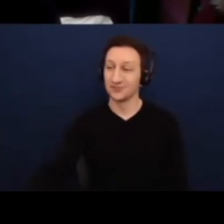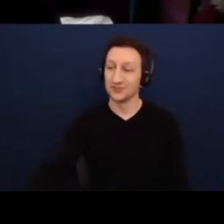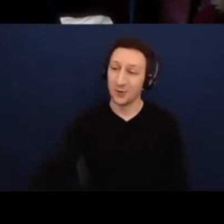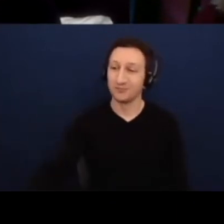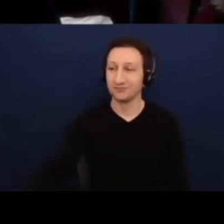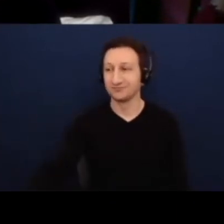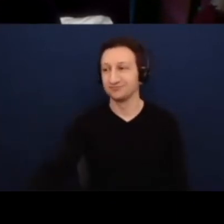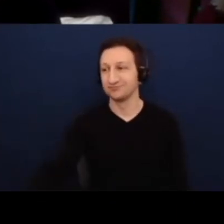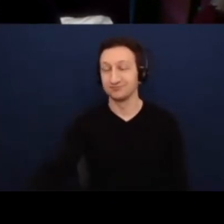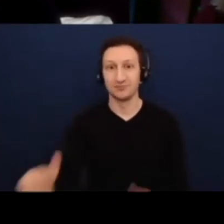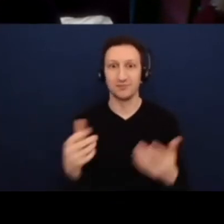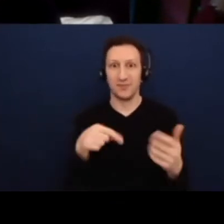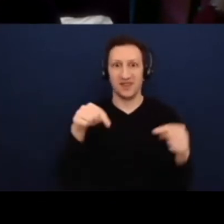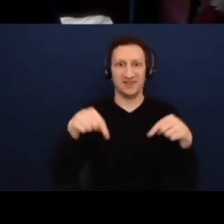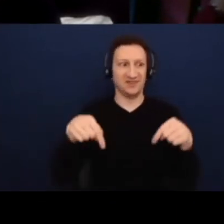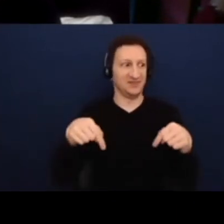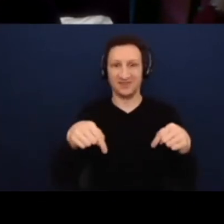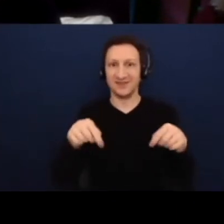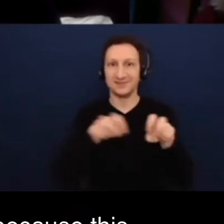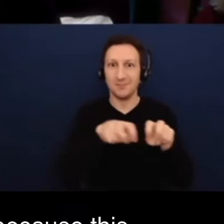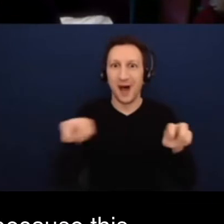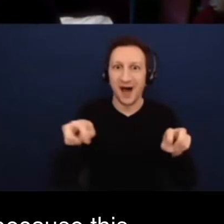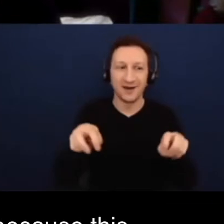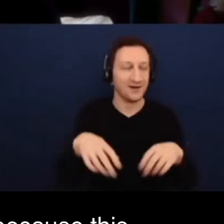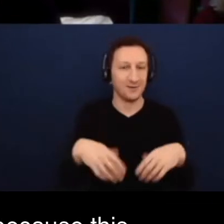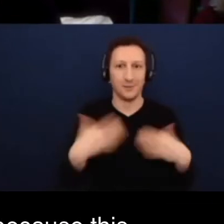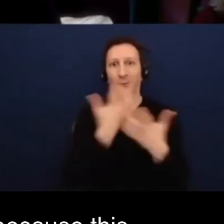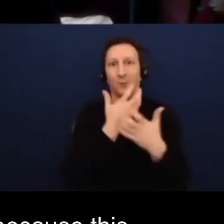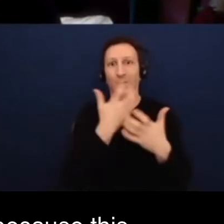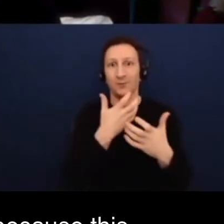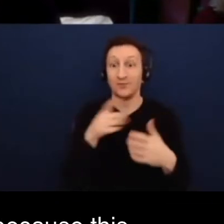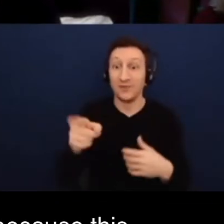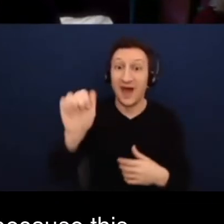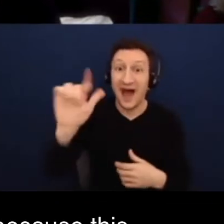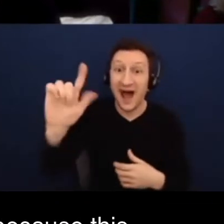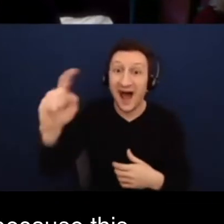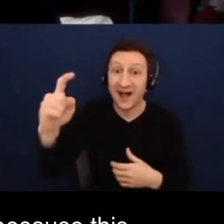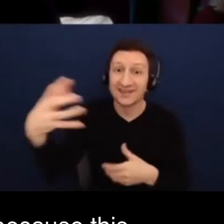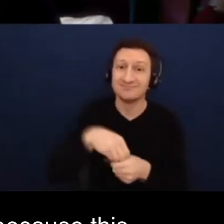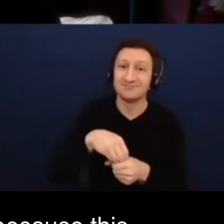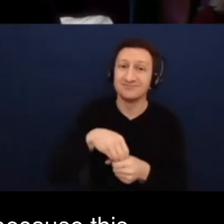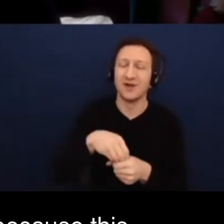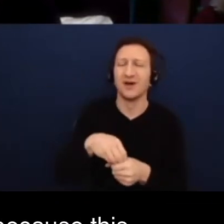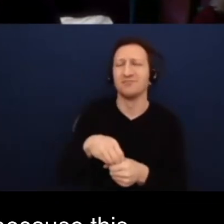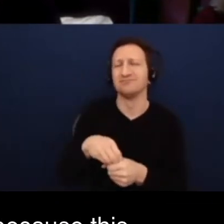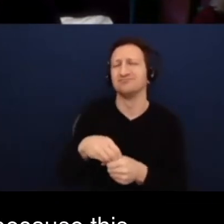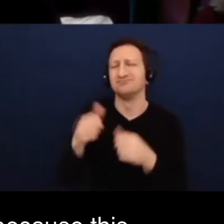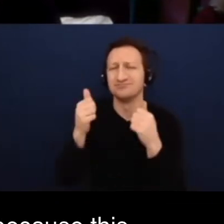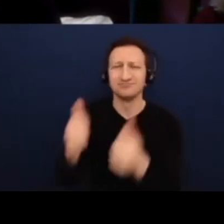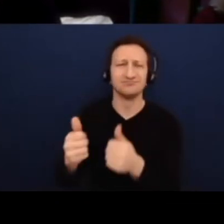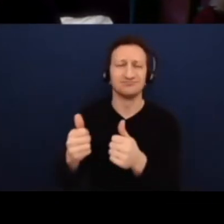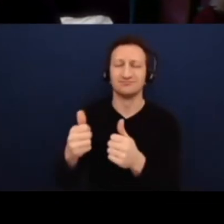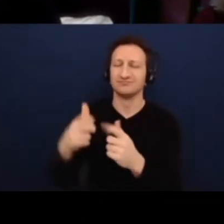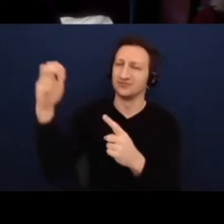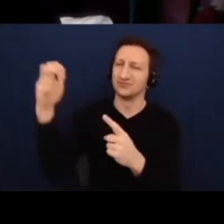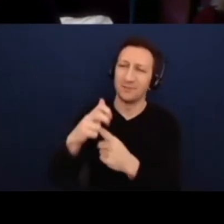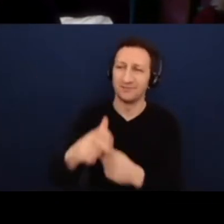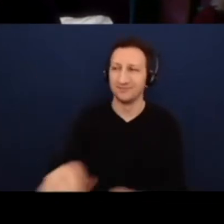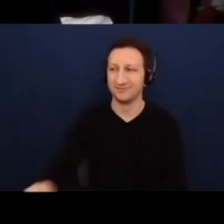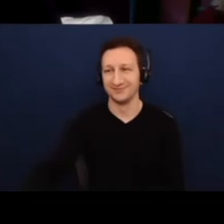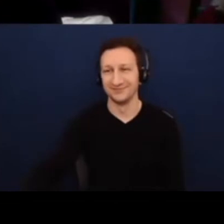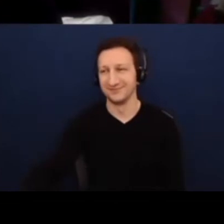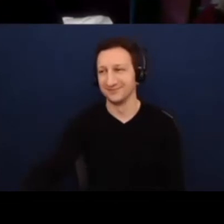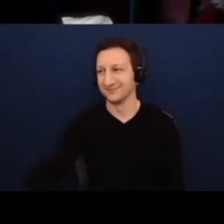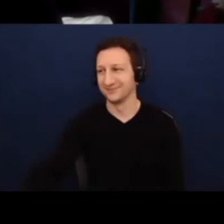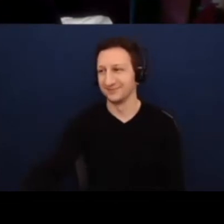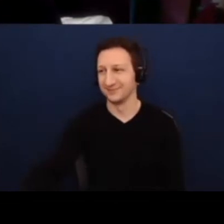in this group, and especially someone like Alex, it means a lot because this is what it's all about for us. Wonderful. And